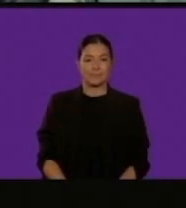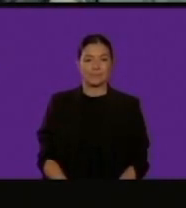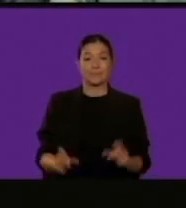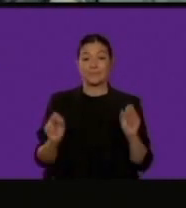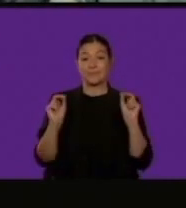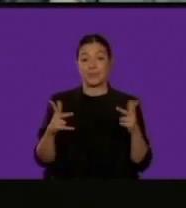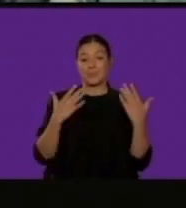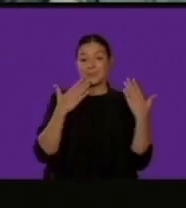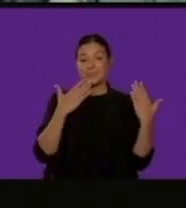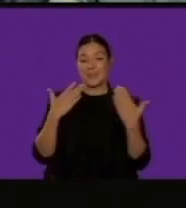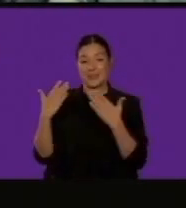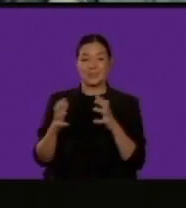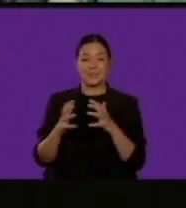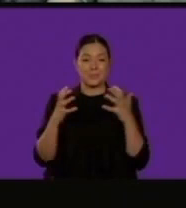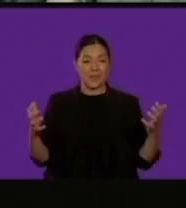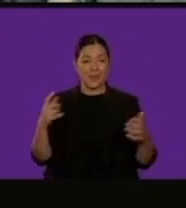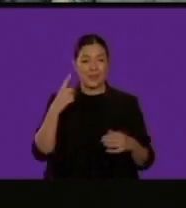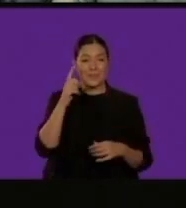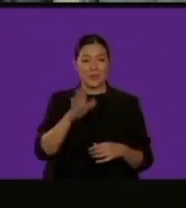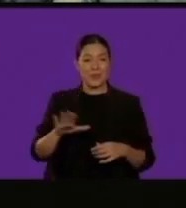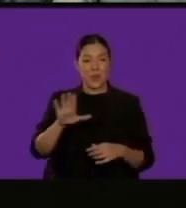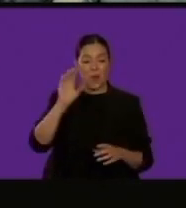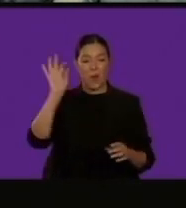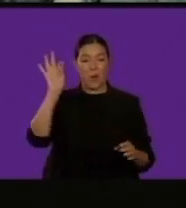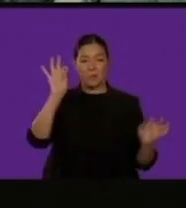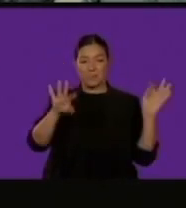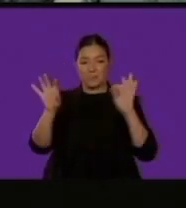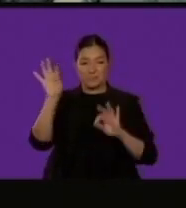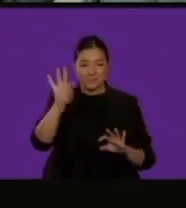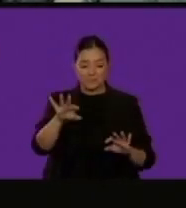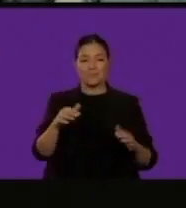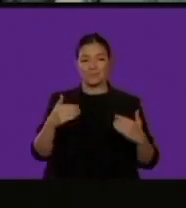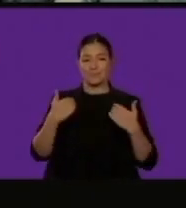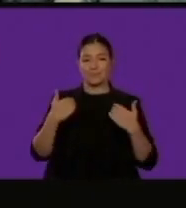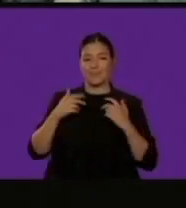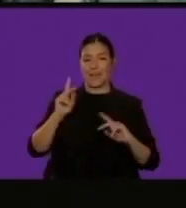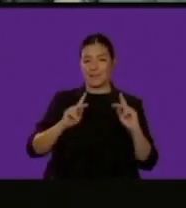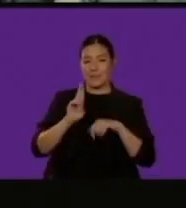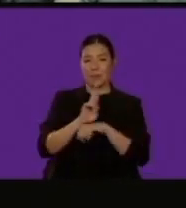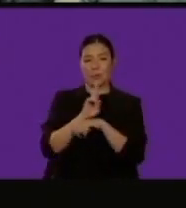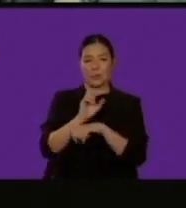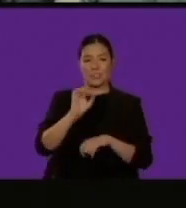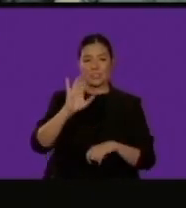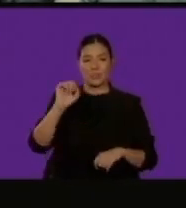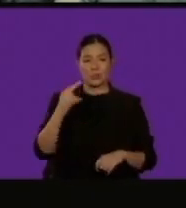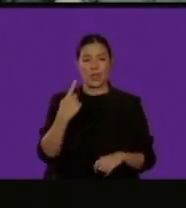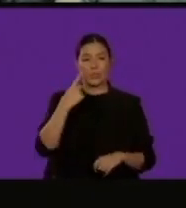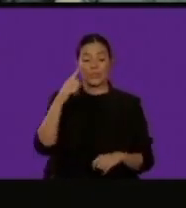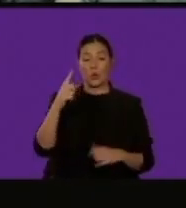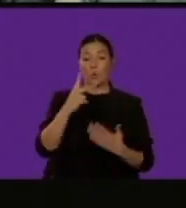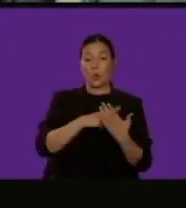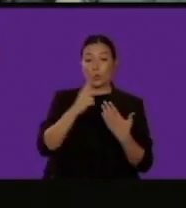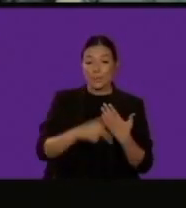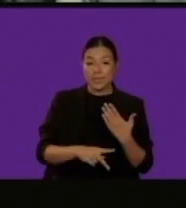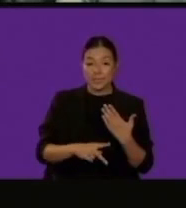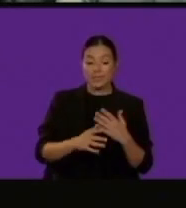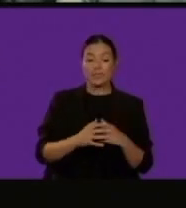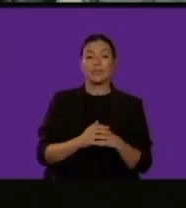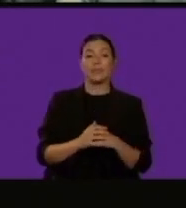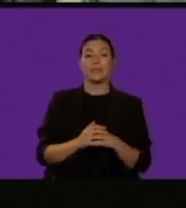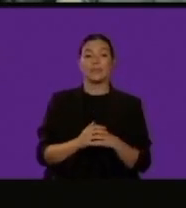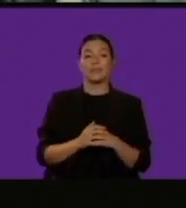different contributions from our colleagues, Scratch may be a platform for promoting exploration